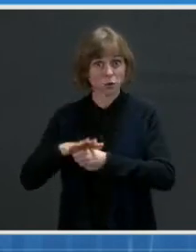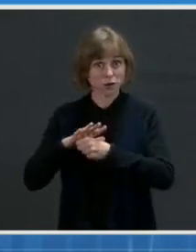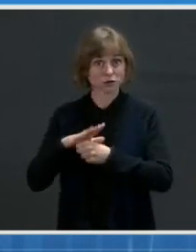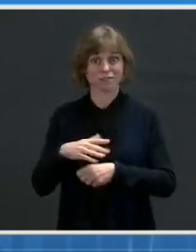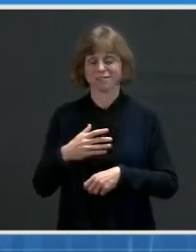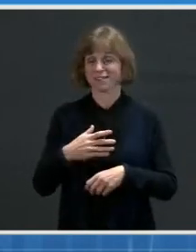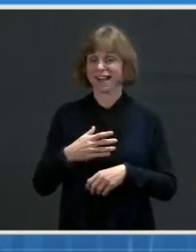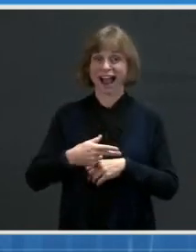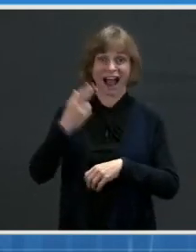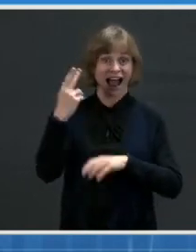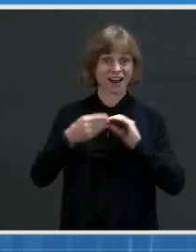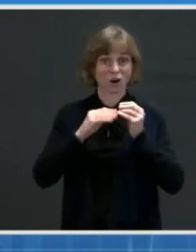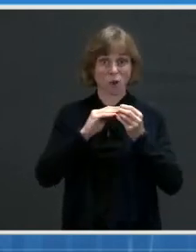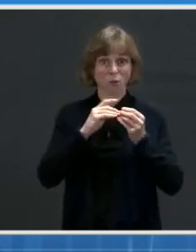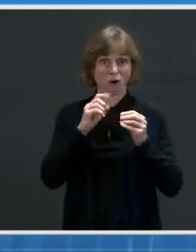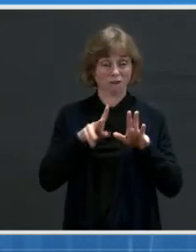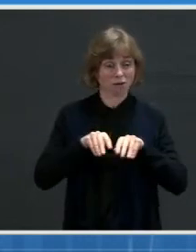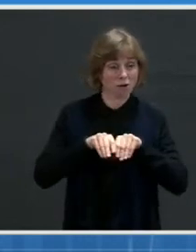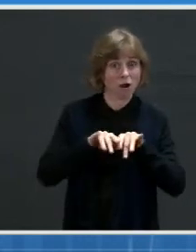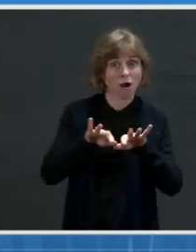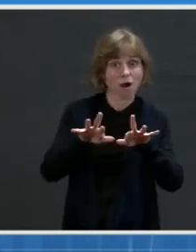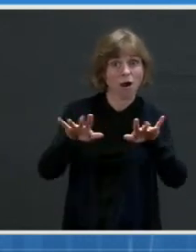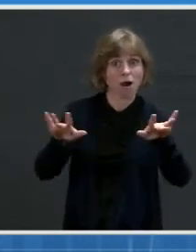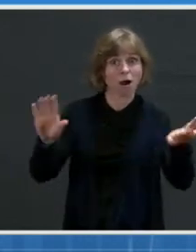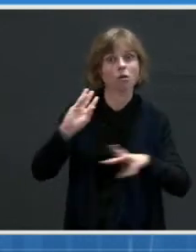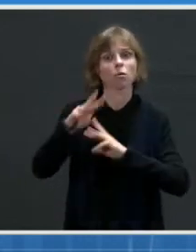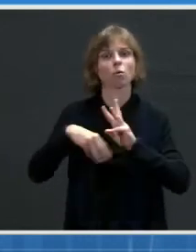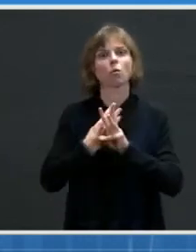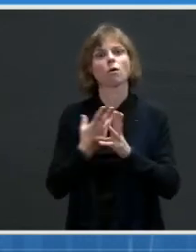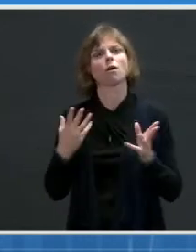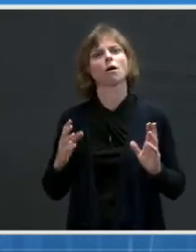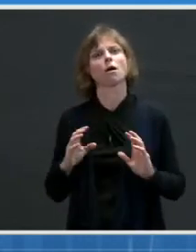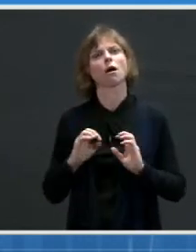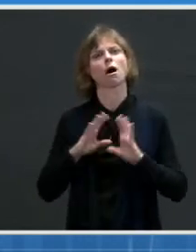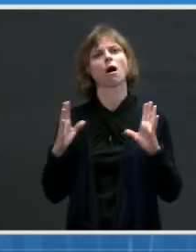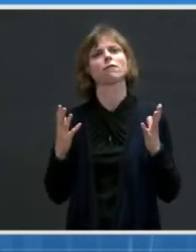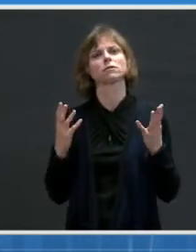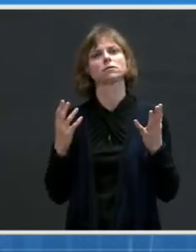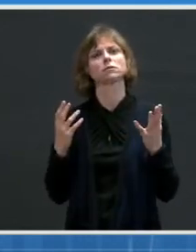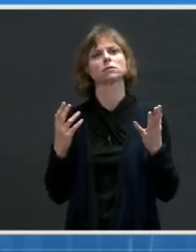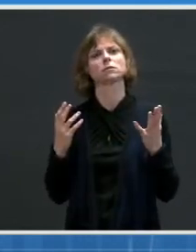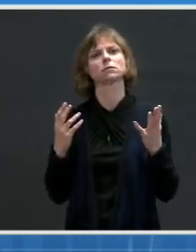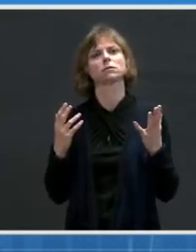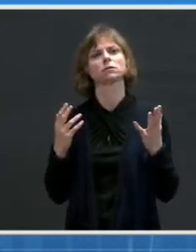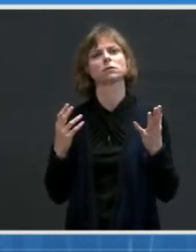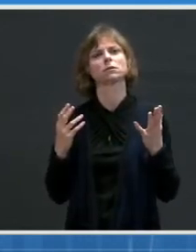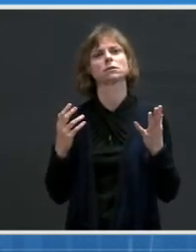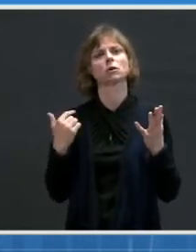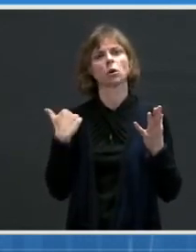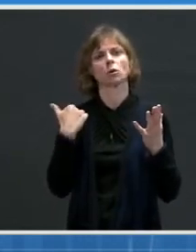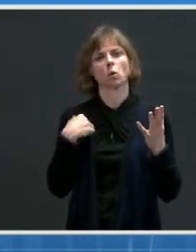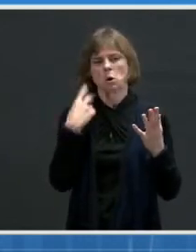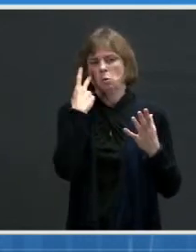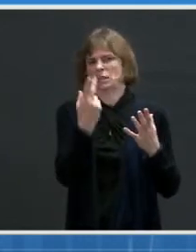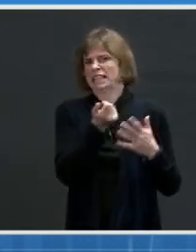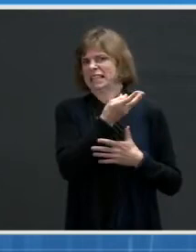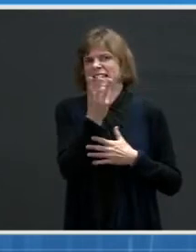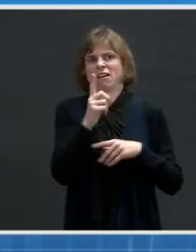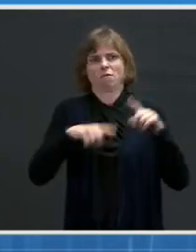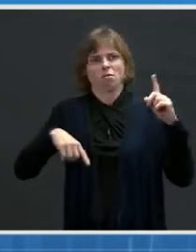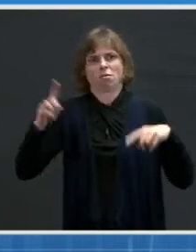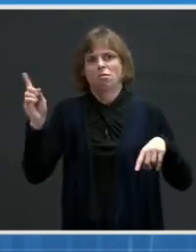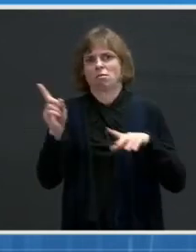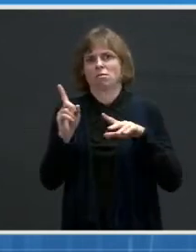degree of replication throughout the world, that there will be the selecting of a variety of variants. We ourselves